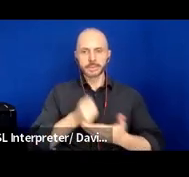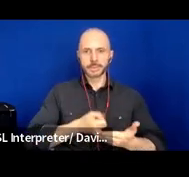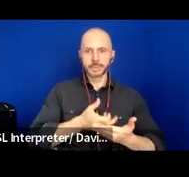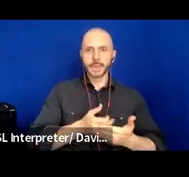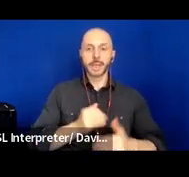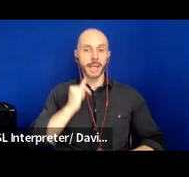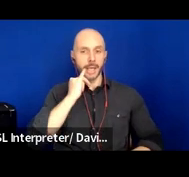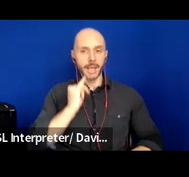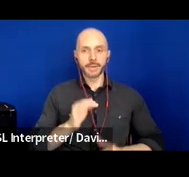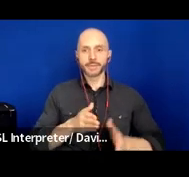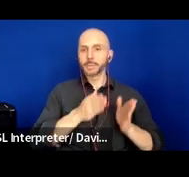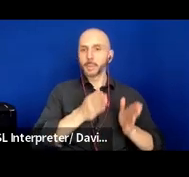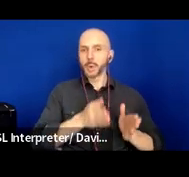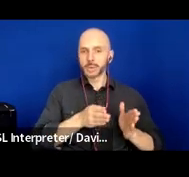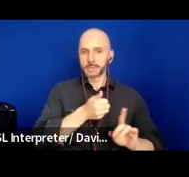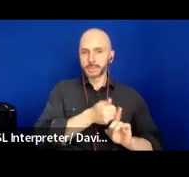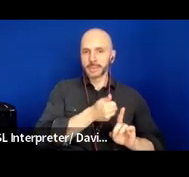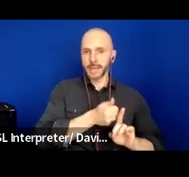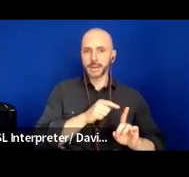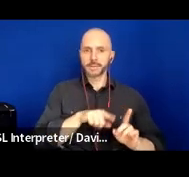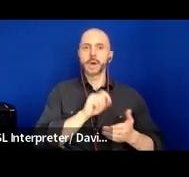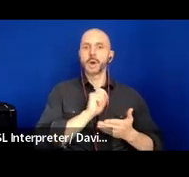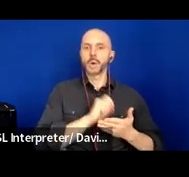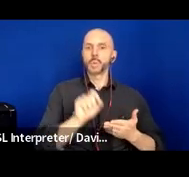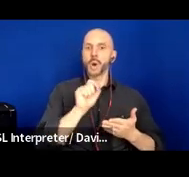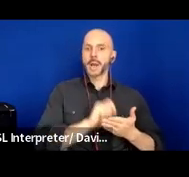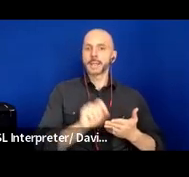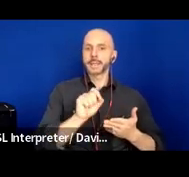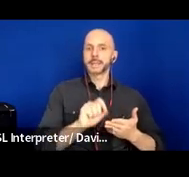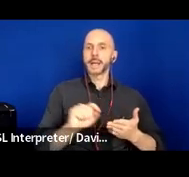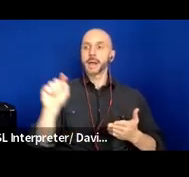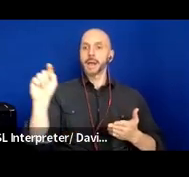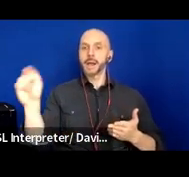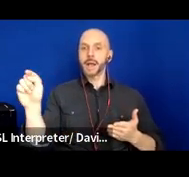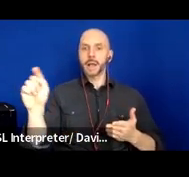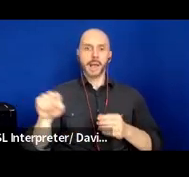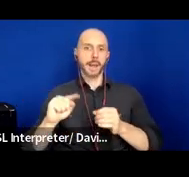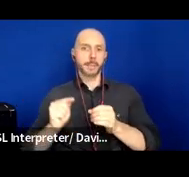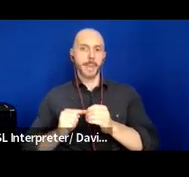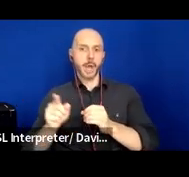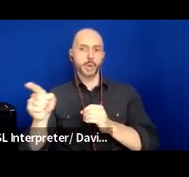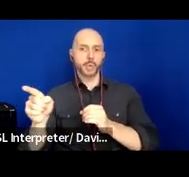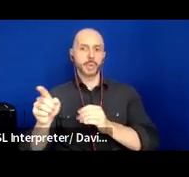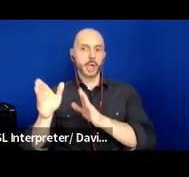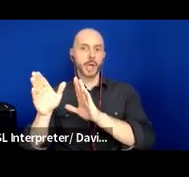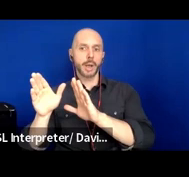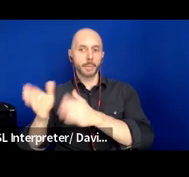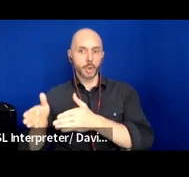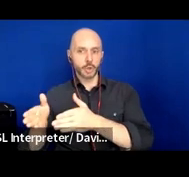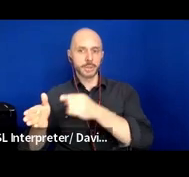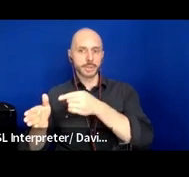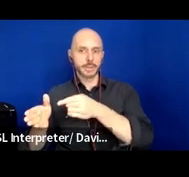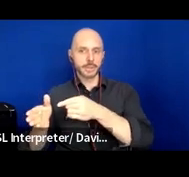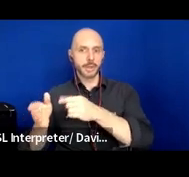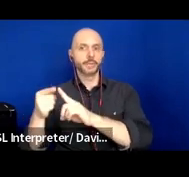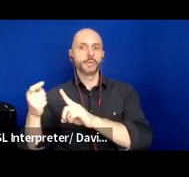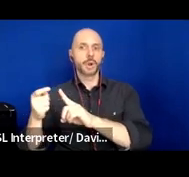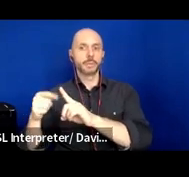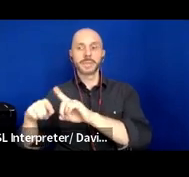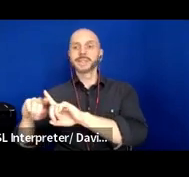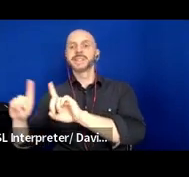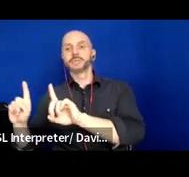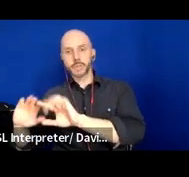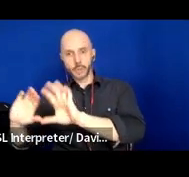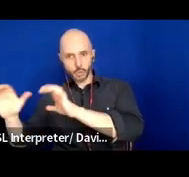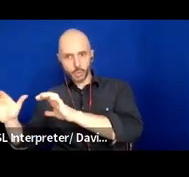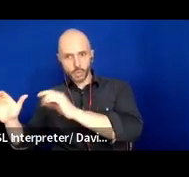themselves, they always have people from those backgrounds review it, right? And do a read over of it, right?